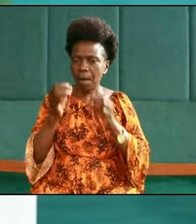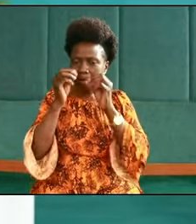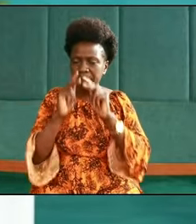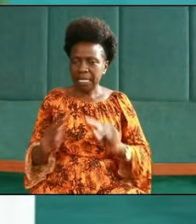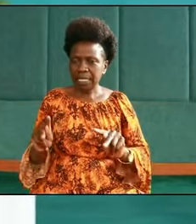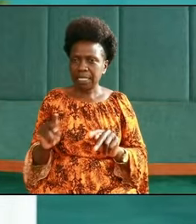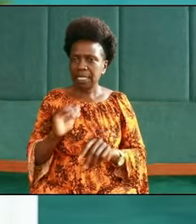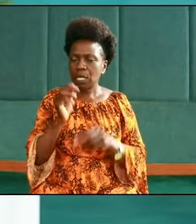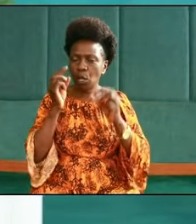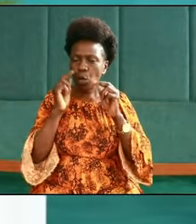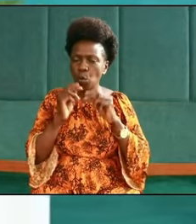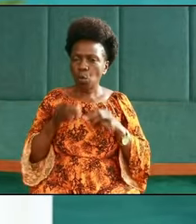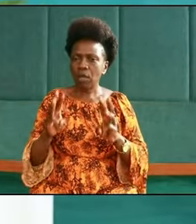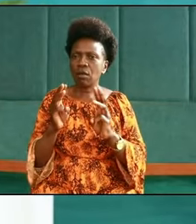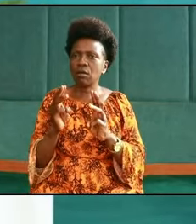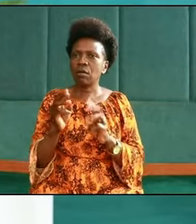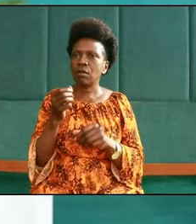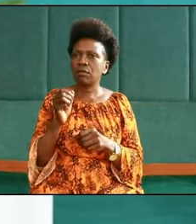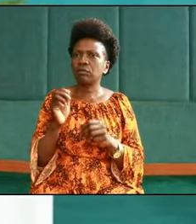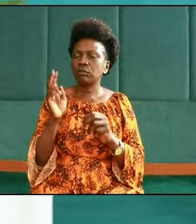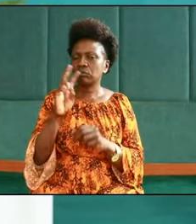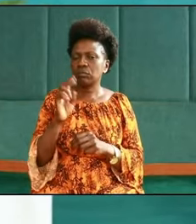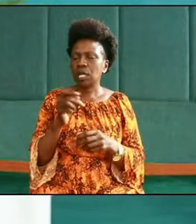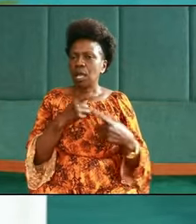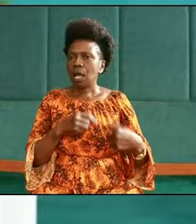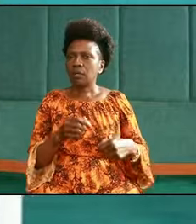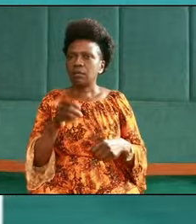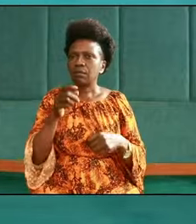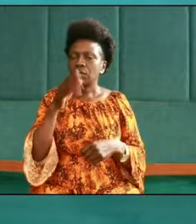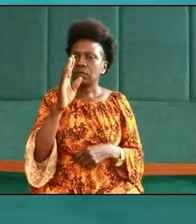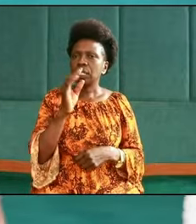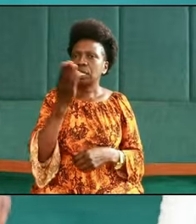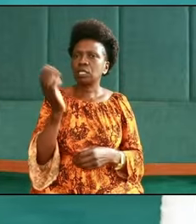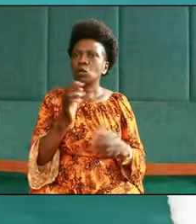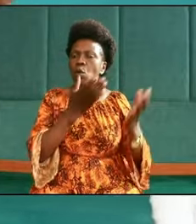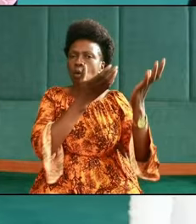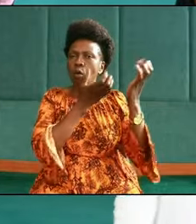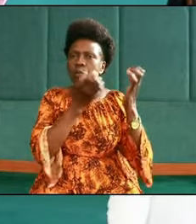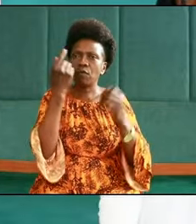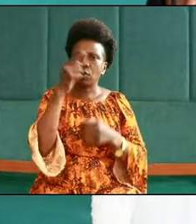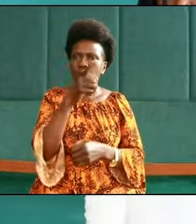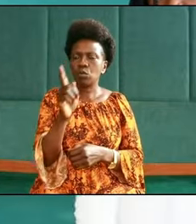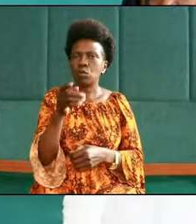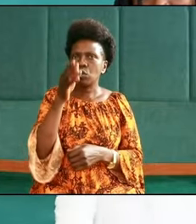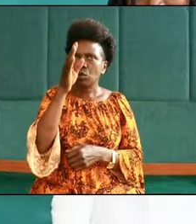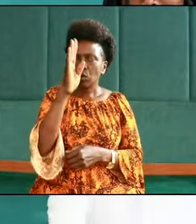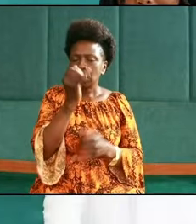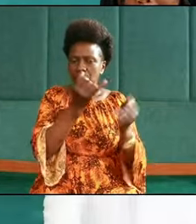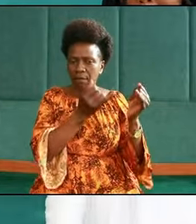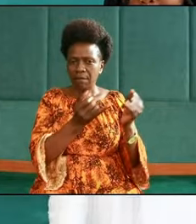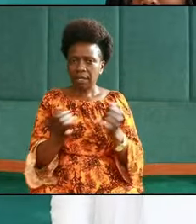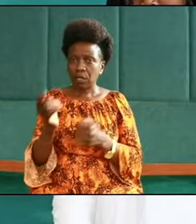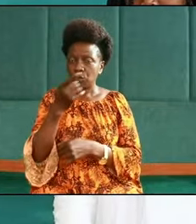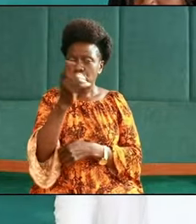the way of knowing the heart of God. And there is hope for you. God is inviting us